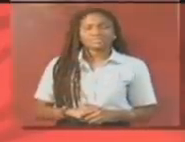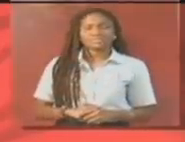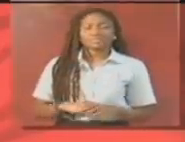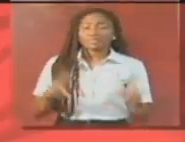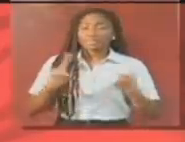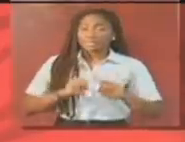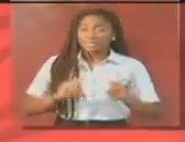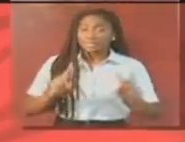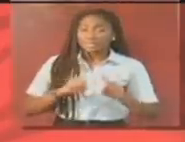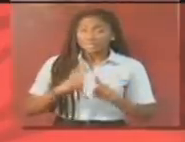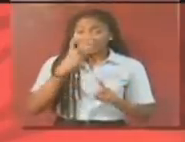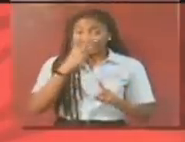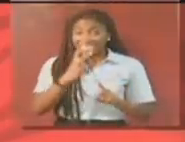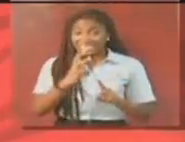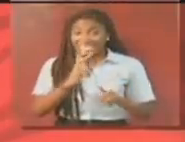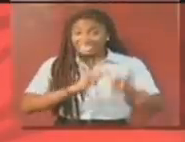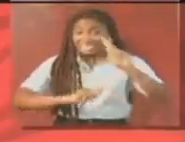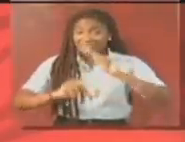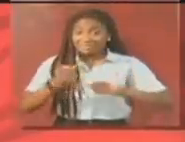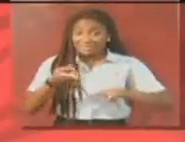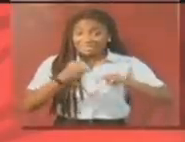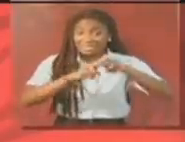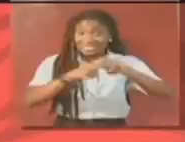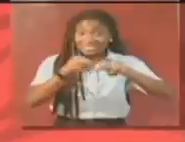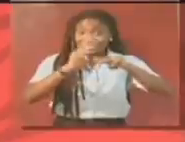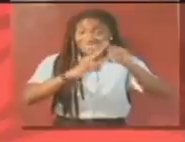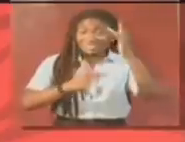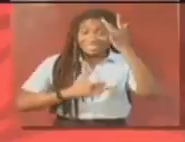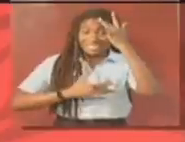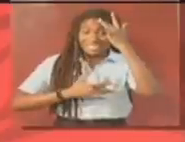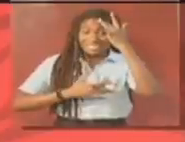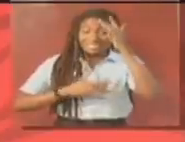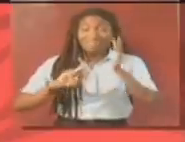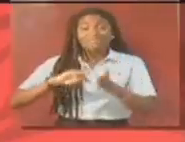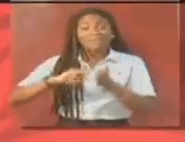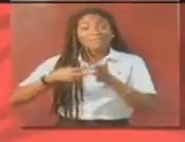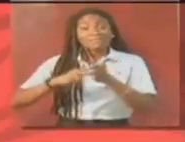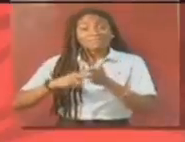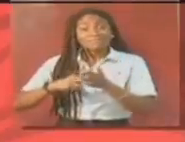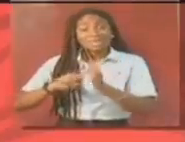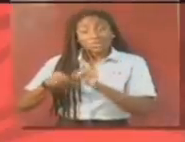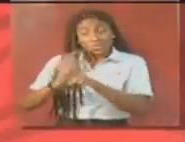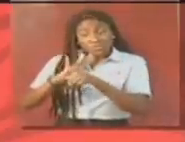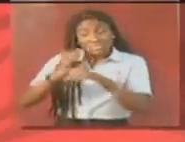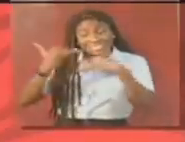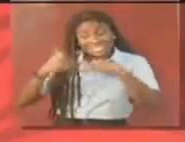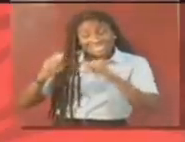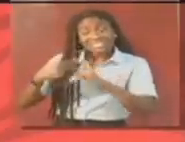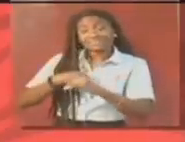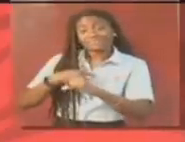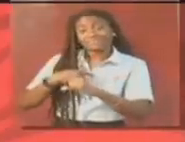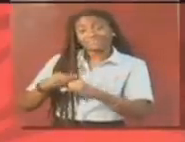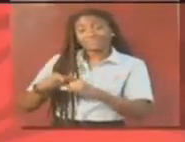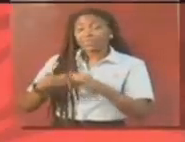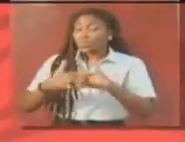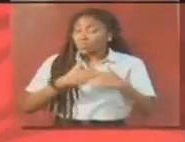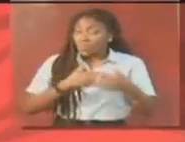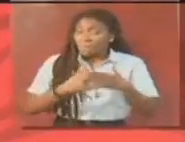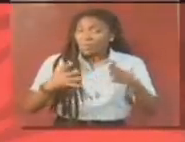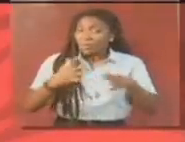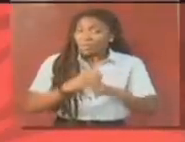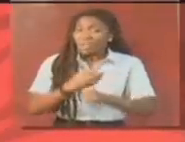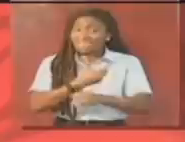sober reminder that the pandemic still poses a significant threat, and even if vaccinated, we all must